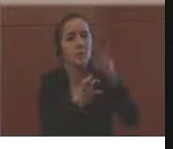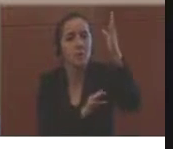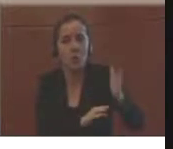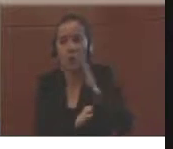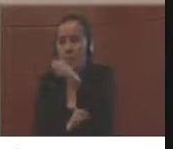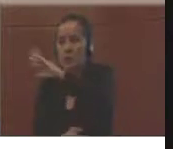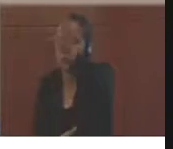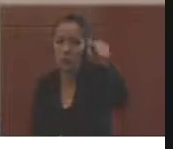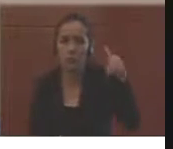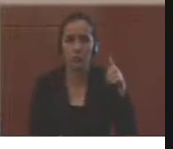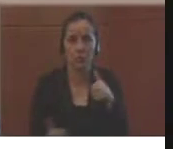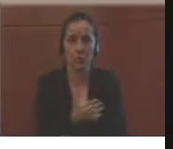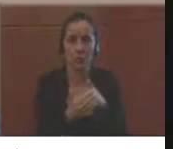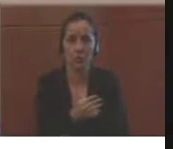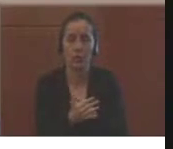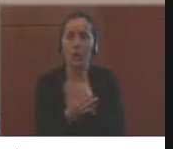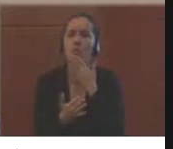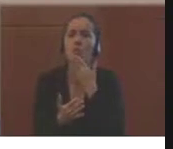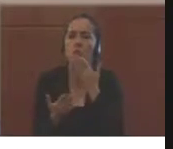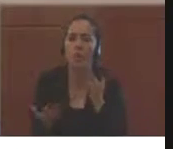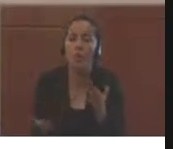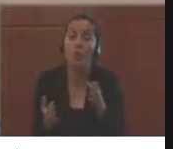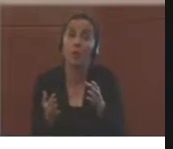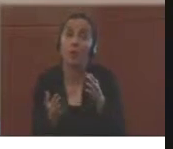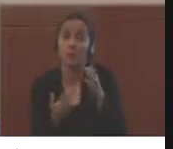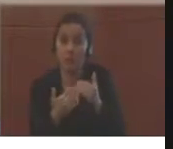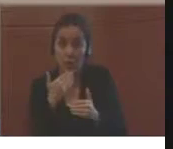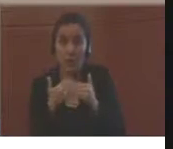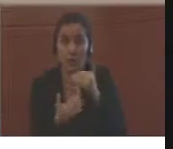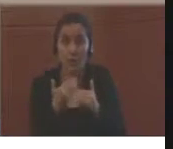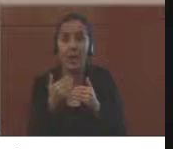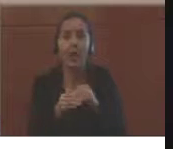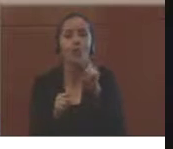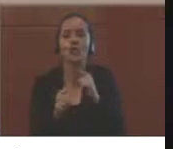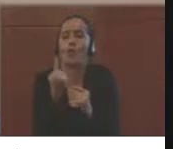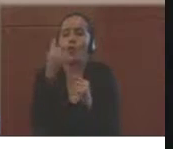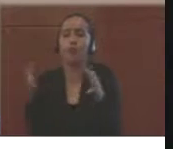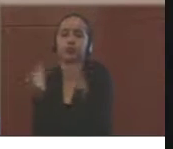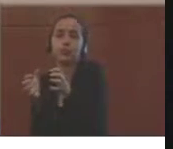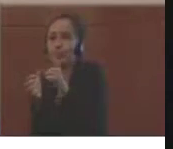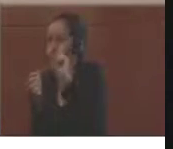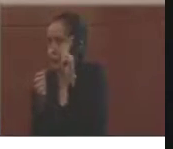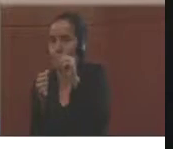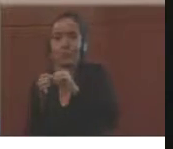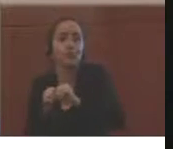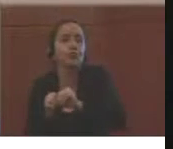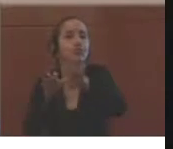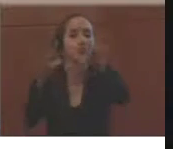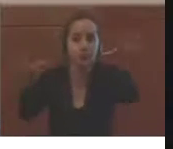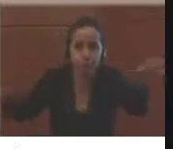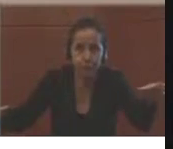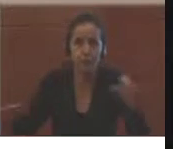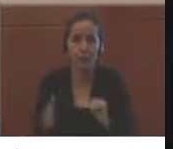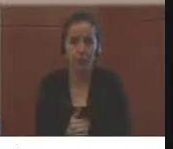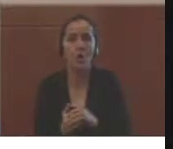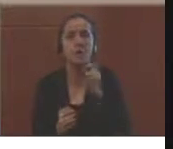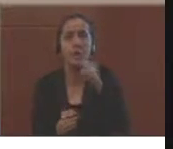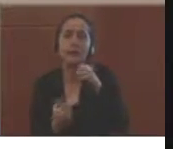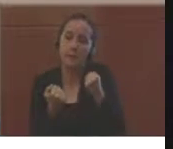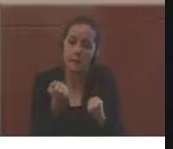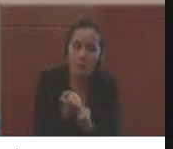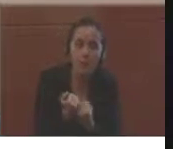national levels through, as relevant, decentralization with allocated budgets, clear subsidiary